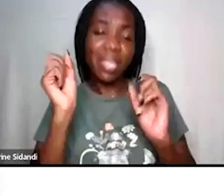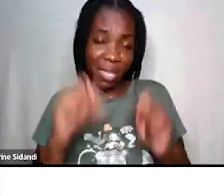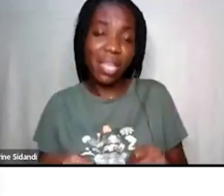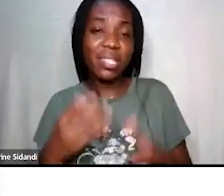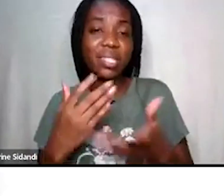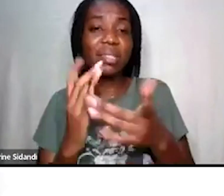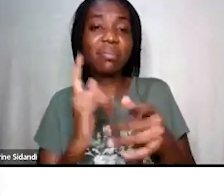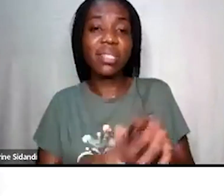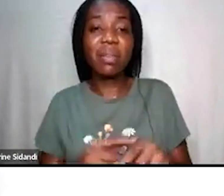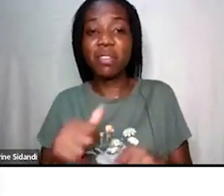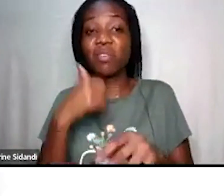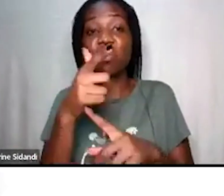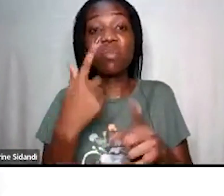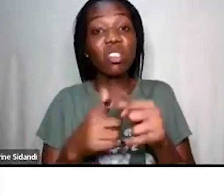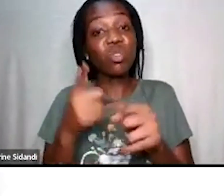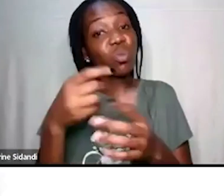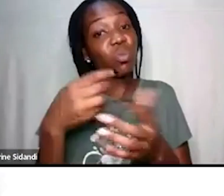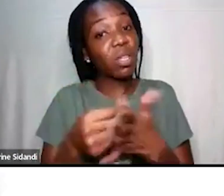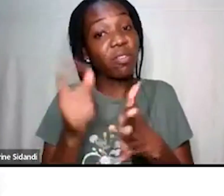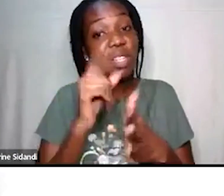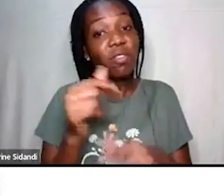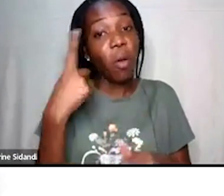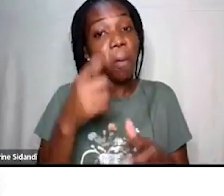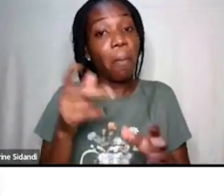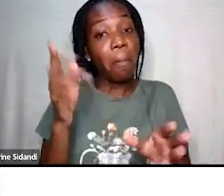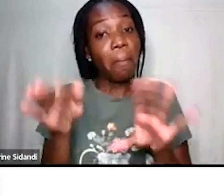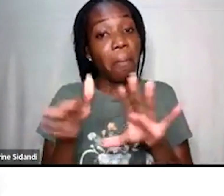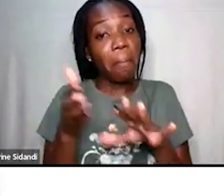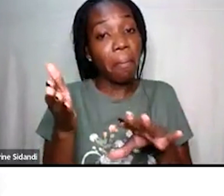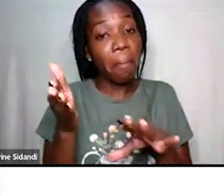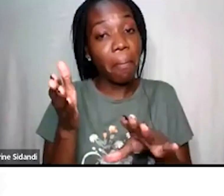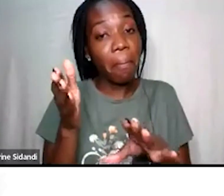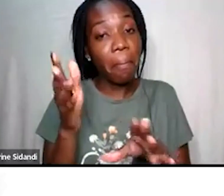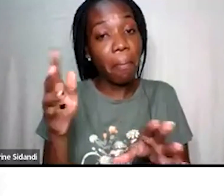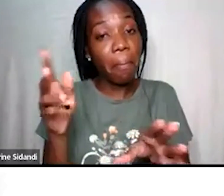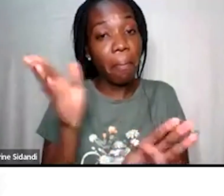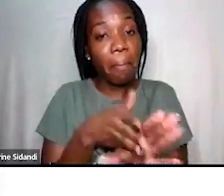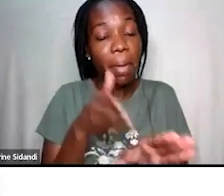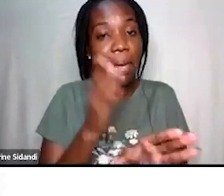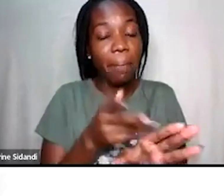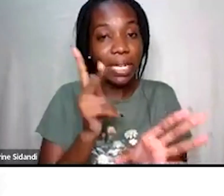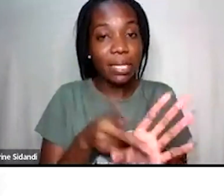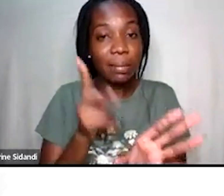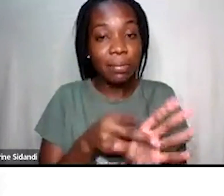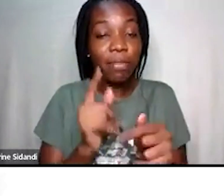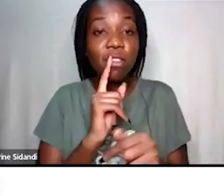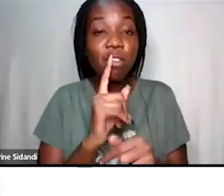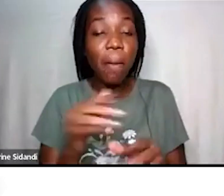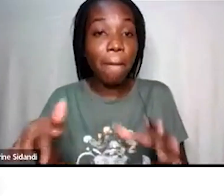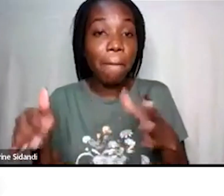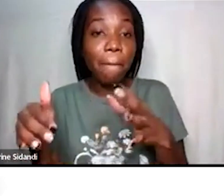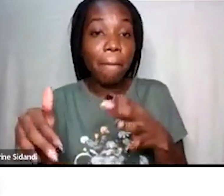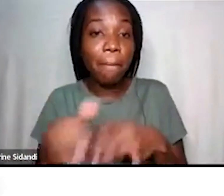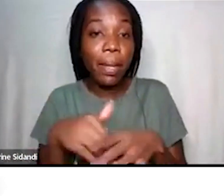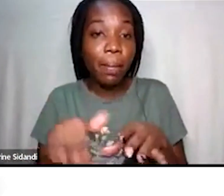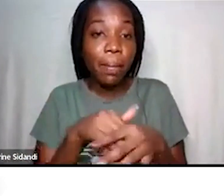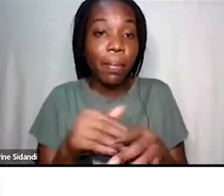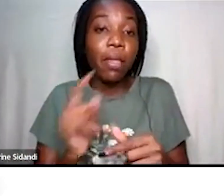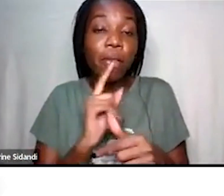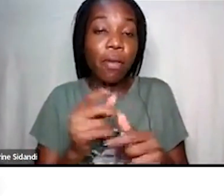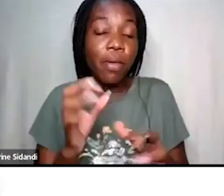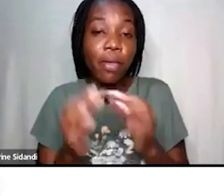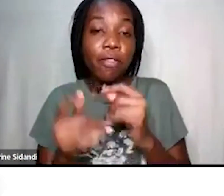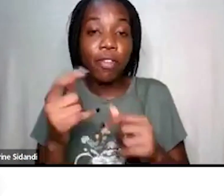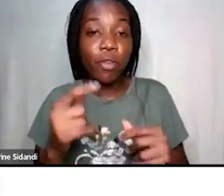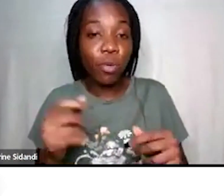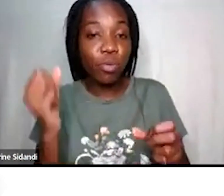for membership. So it's just a matter of time. Just do your thing and don't bother about them. So there are those people who initially they may